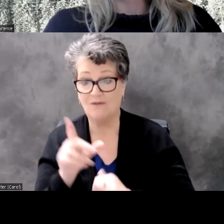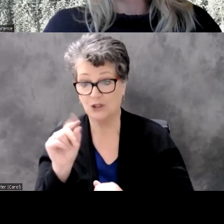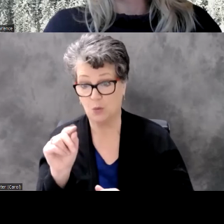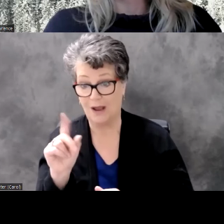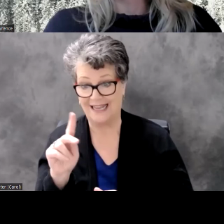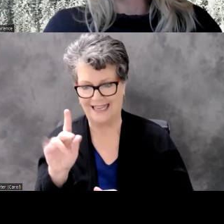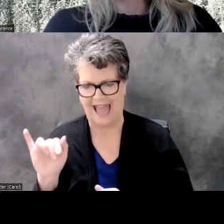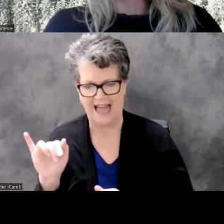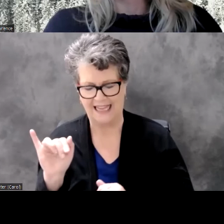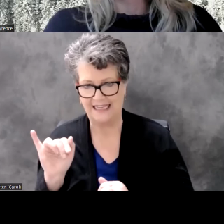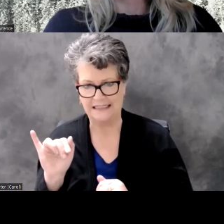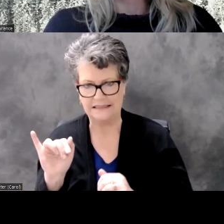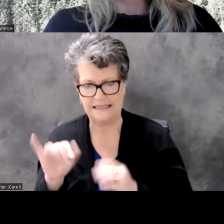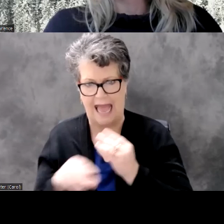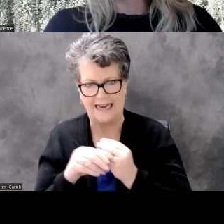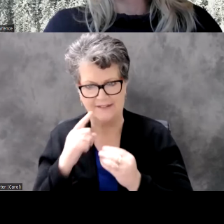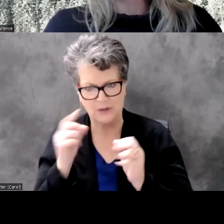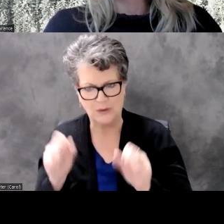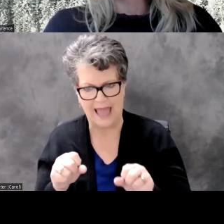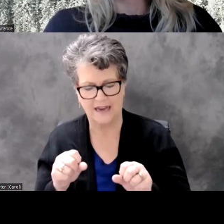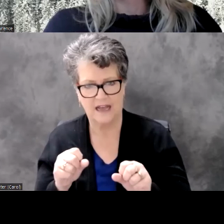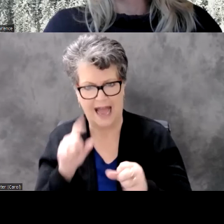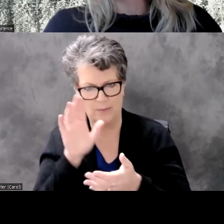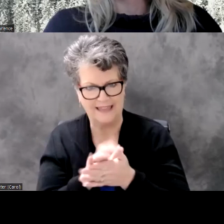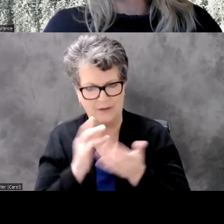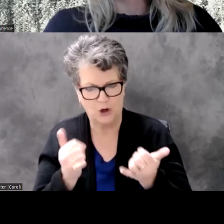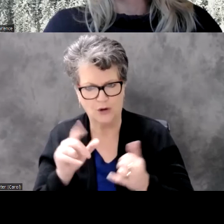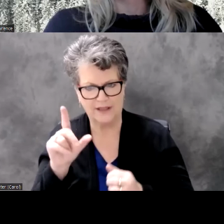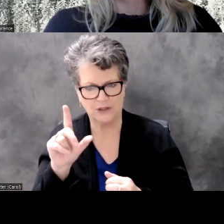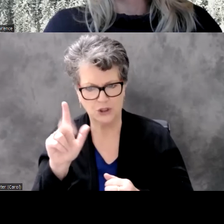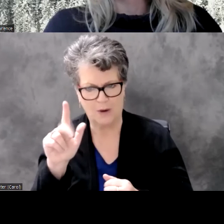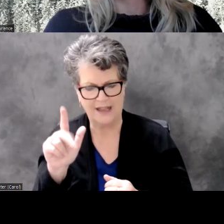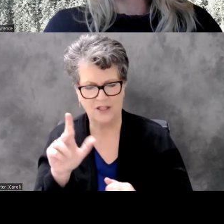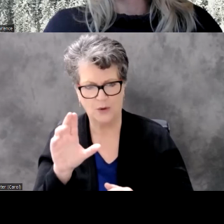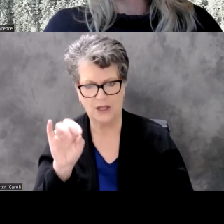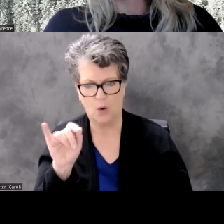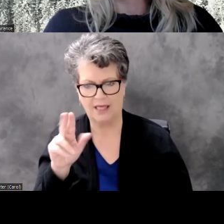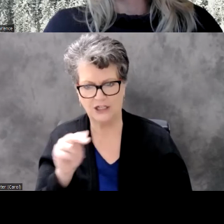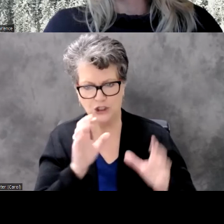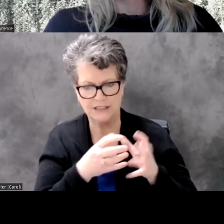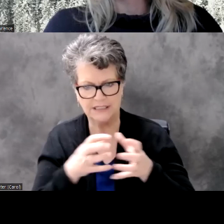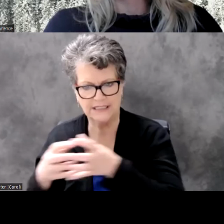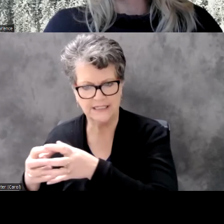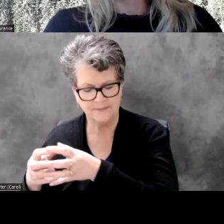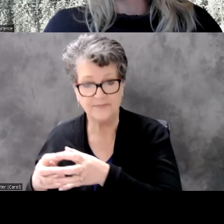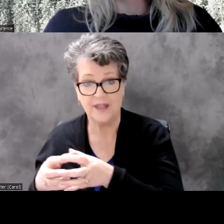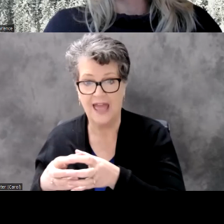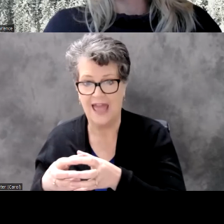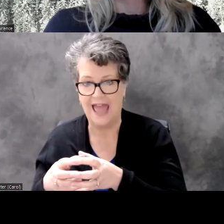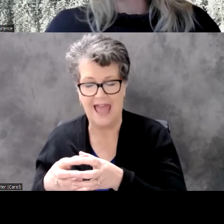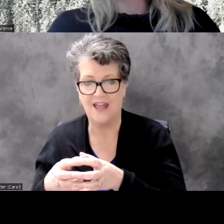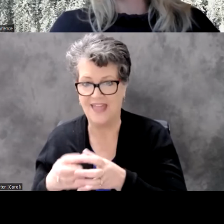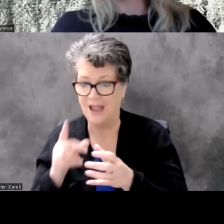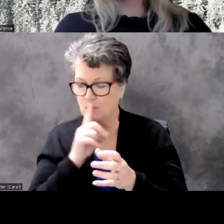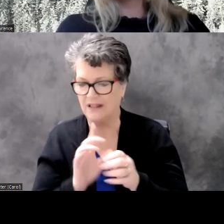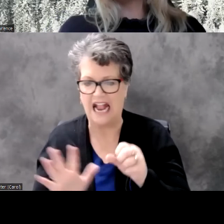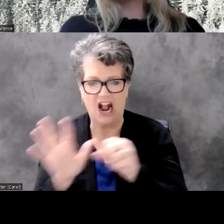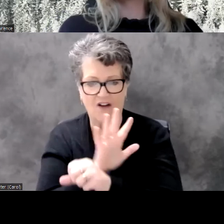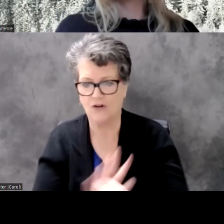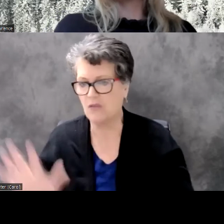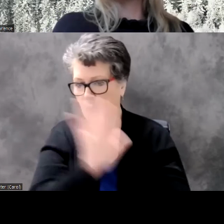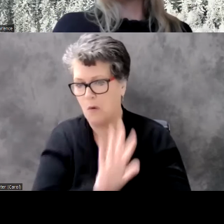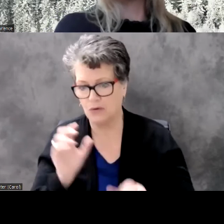pipe in if you can, please. I believe there are currently 23 coalitions, and they pretty much blanket the state. And